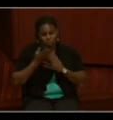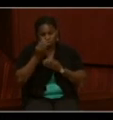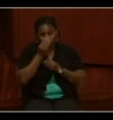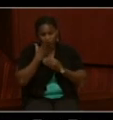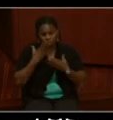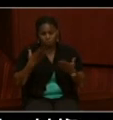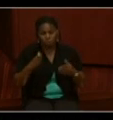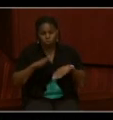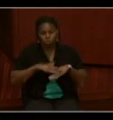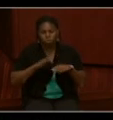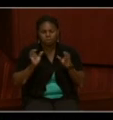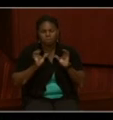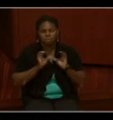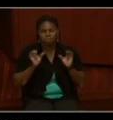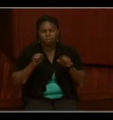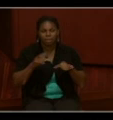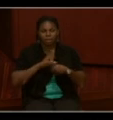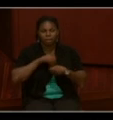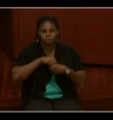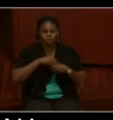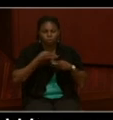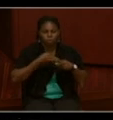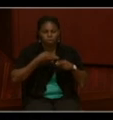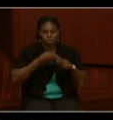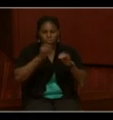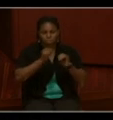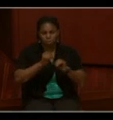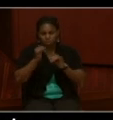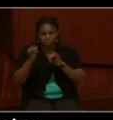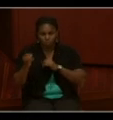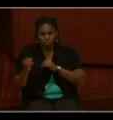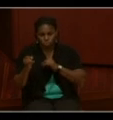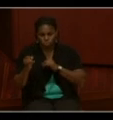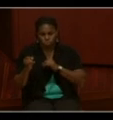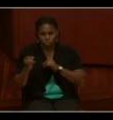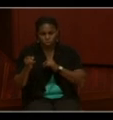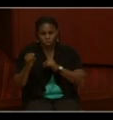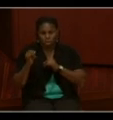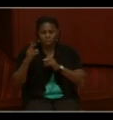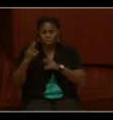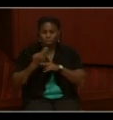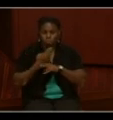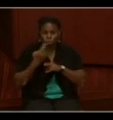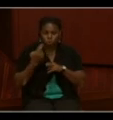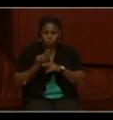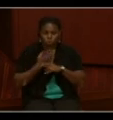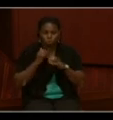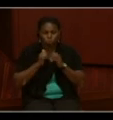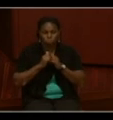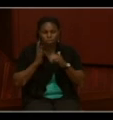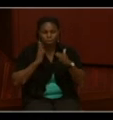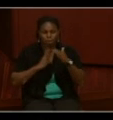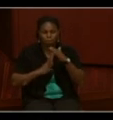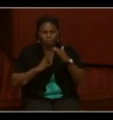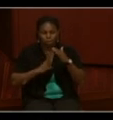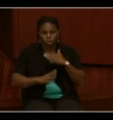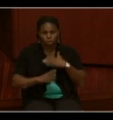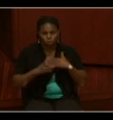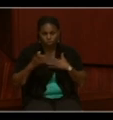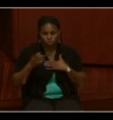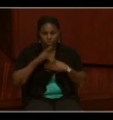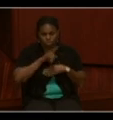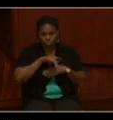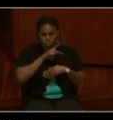on the certificate could include the name of the individual that that was used with immigration officials, so their immigration